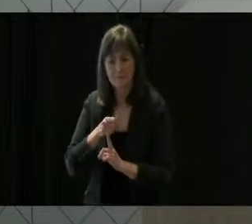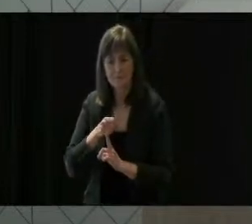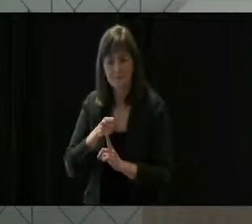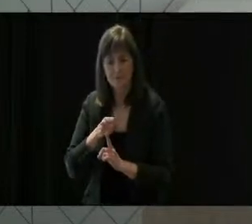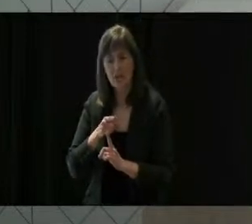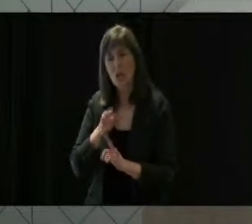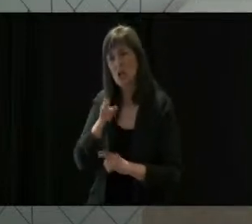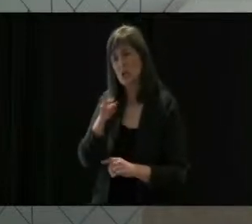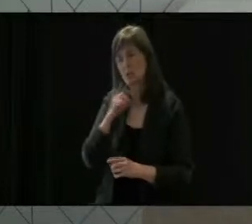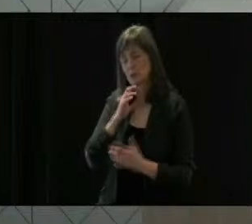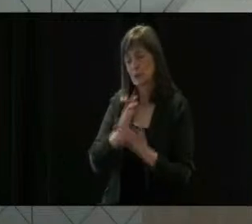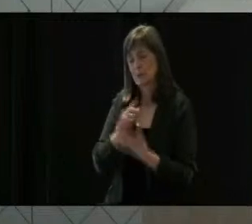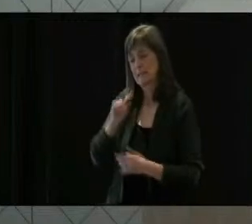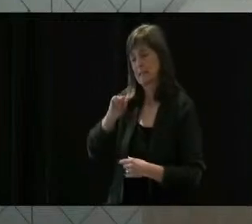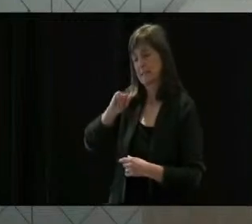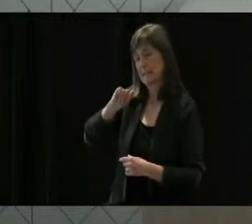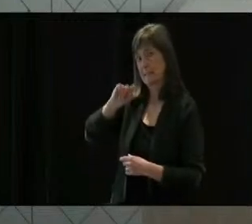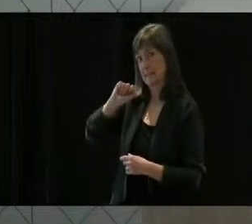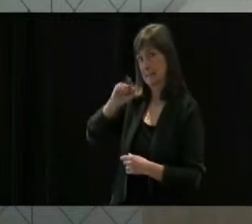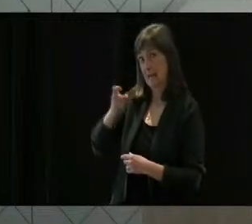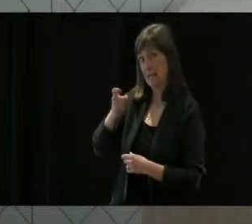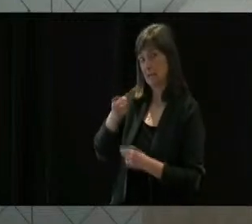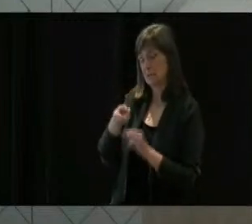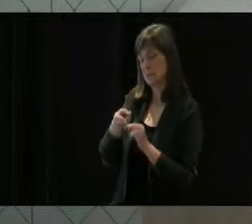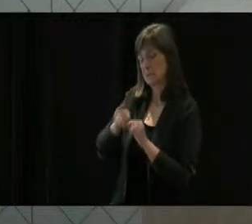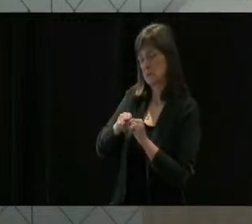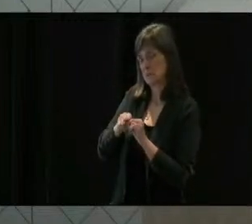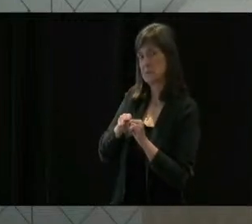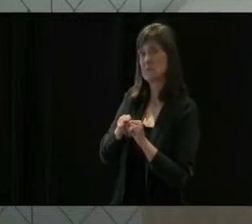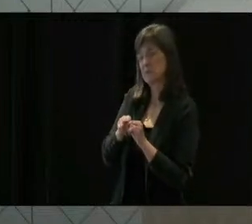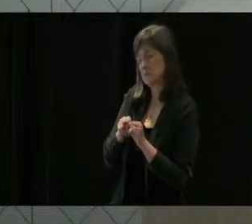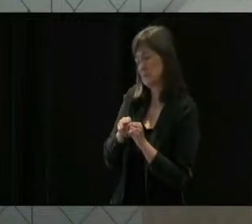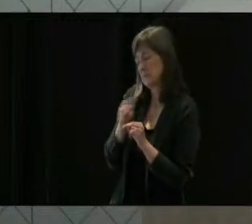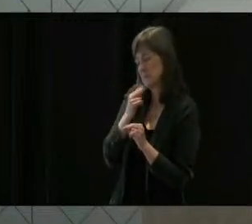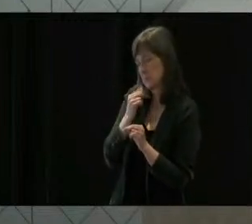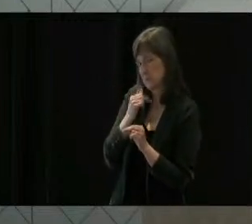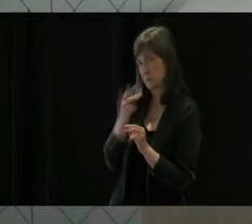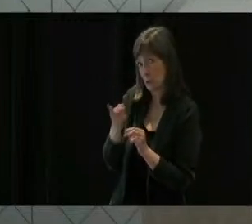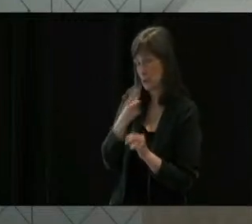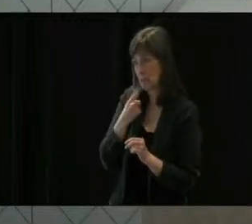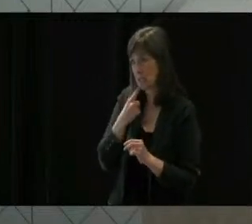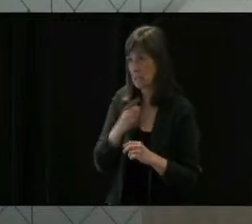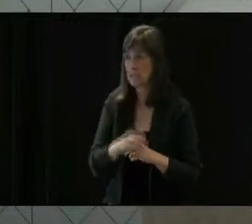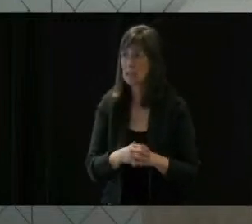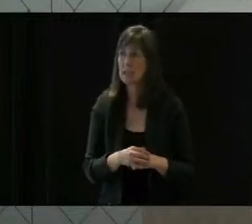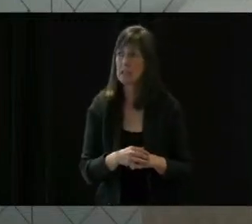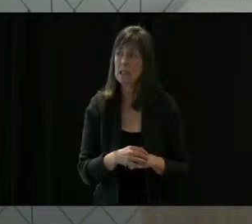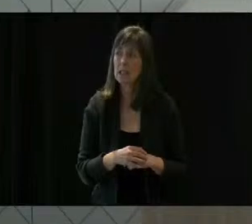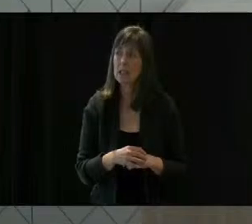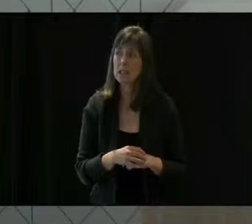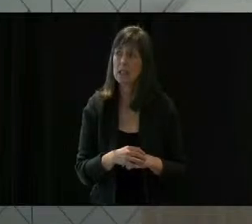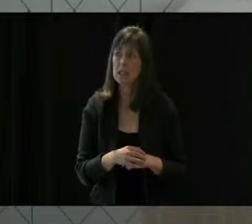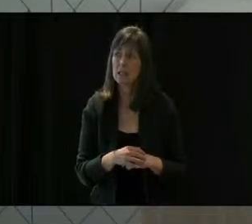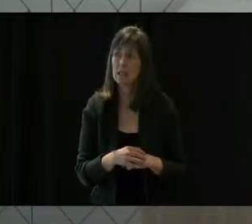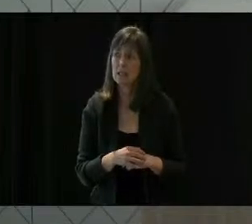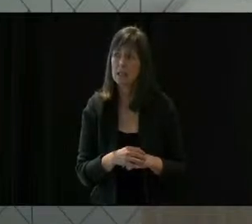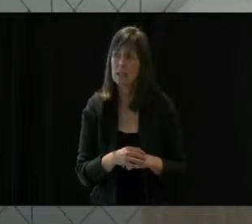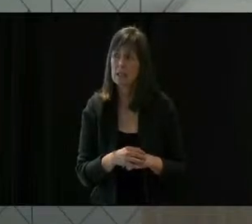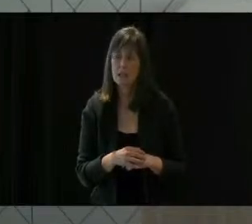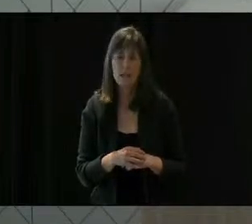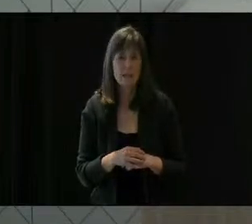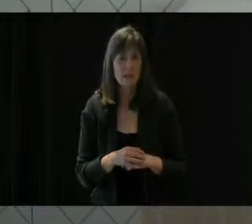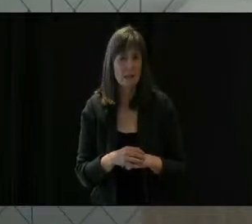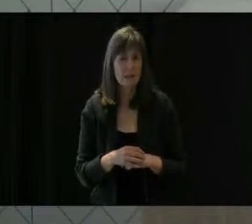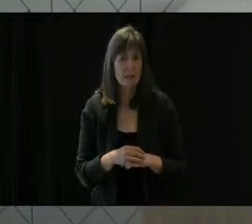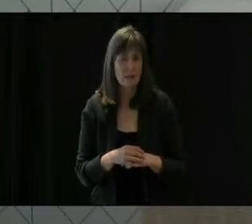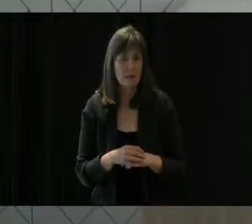tax increases. And you describe them as modest, but and there are provisions there for